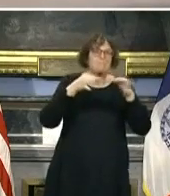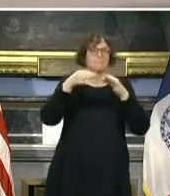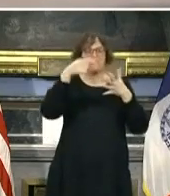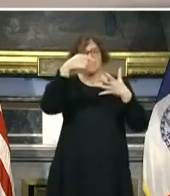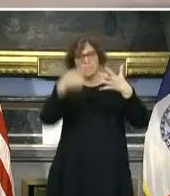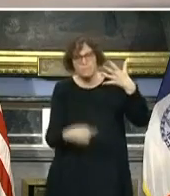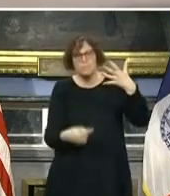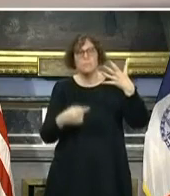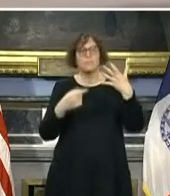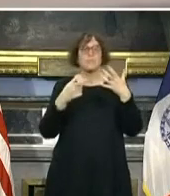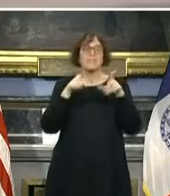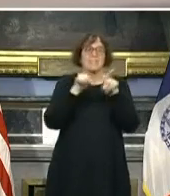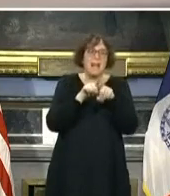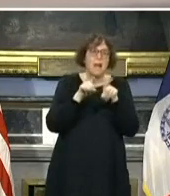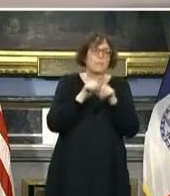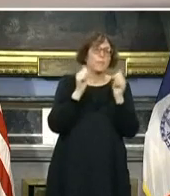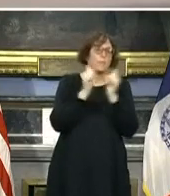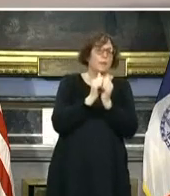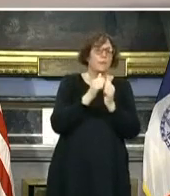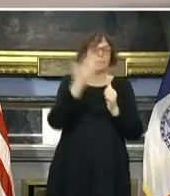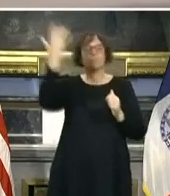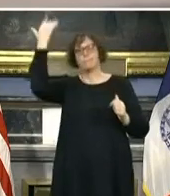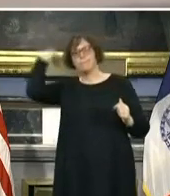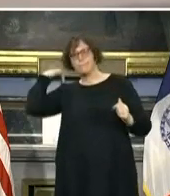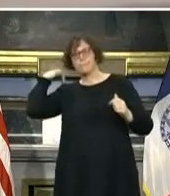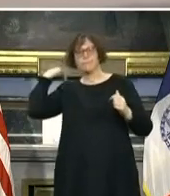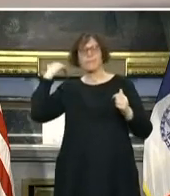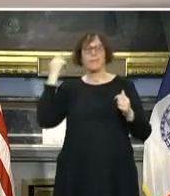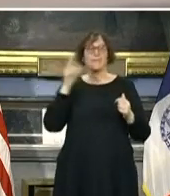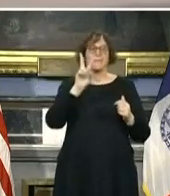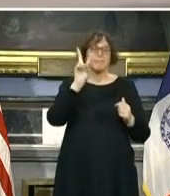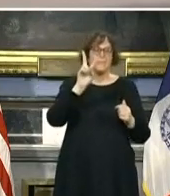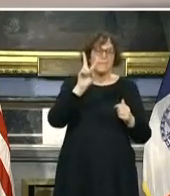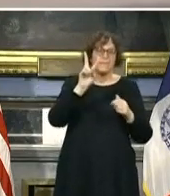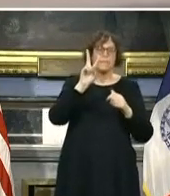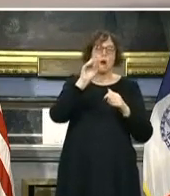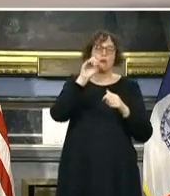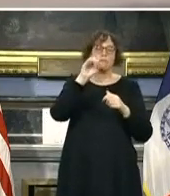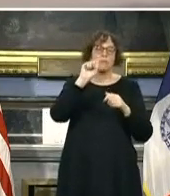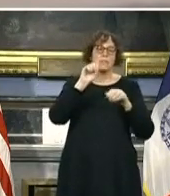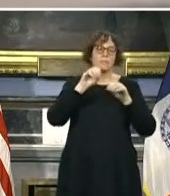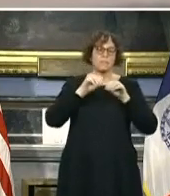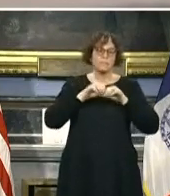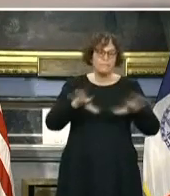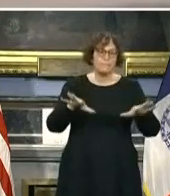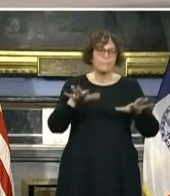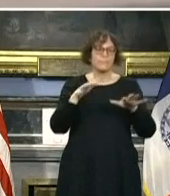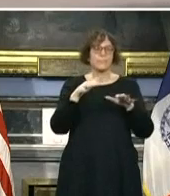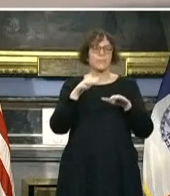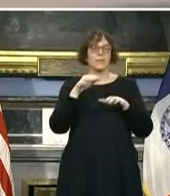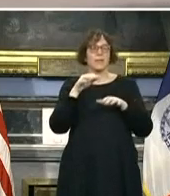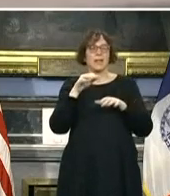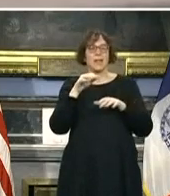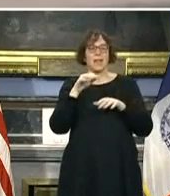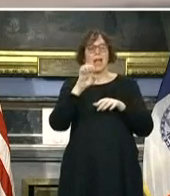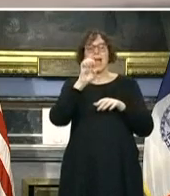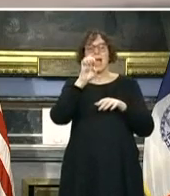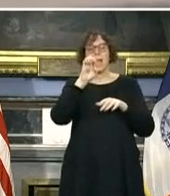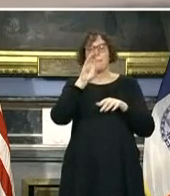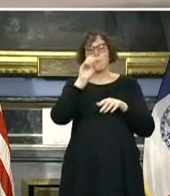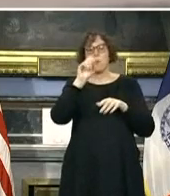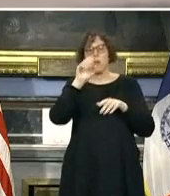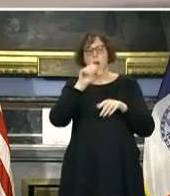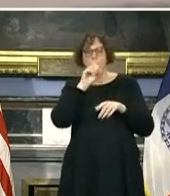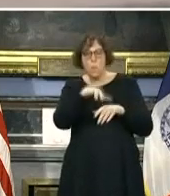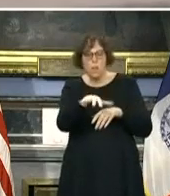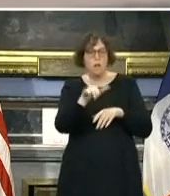with Ebola, there were very sort of specific precautionary measures that needed to be taken so that